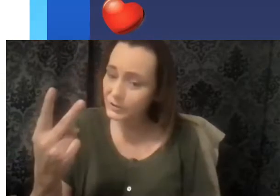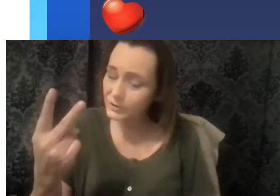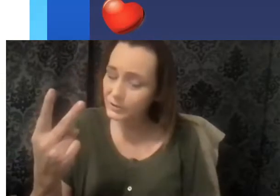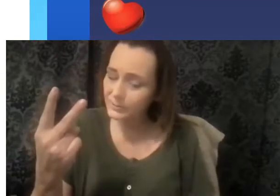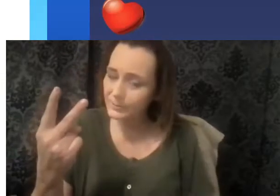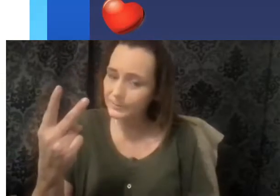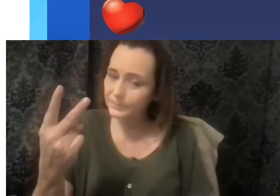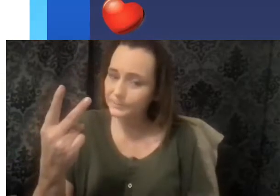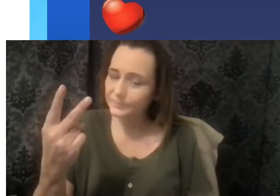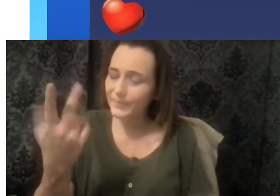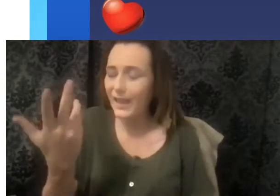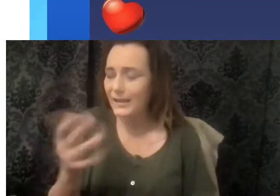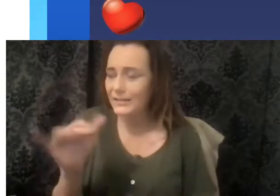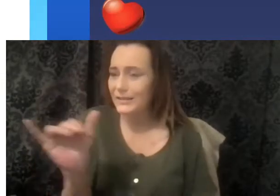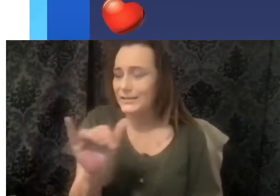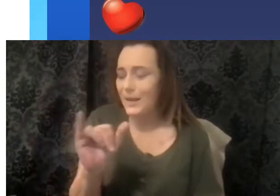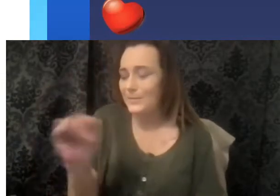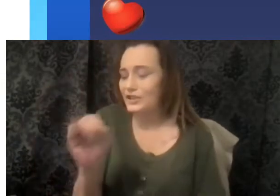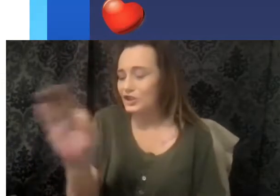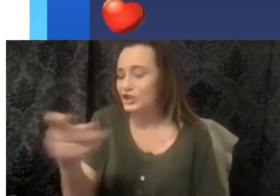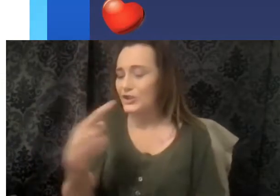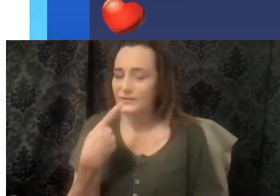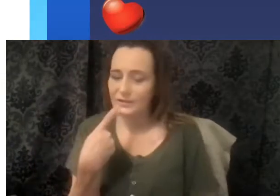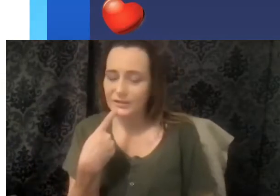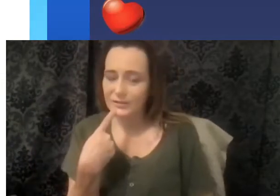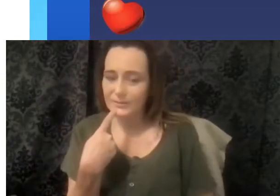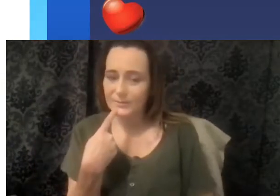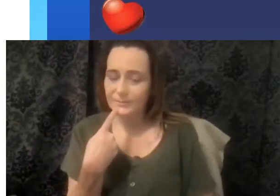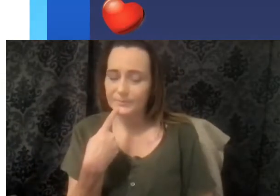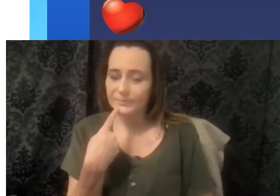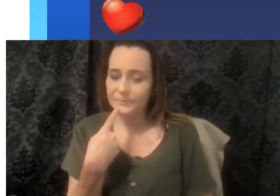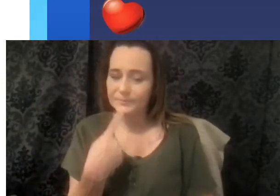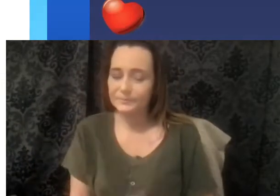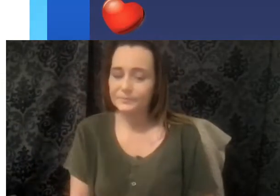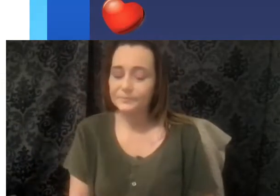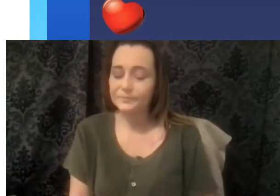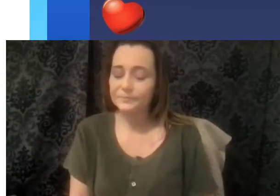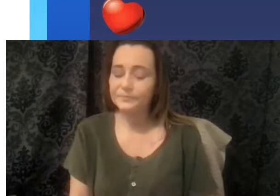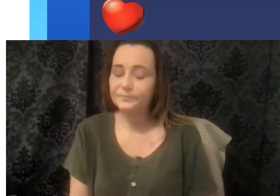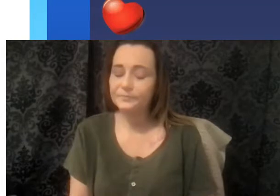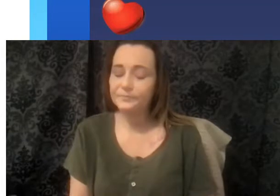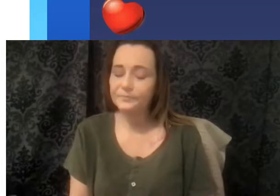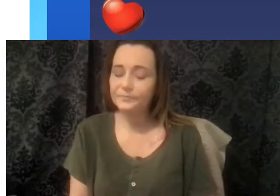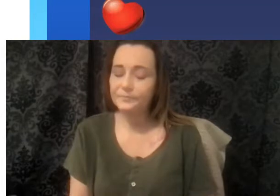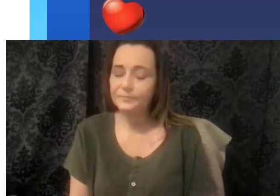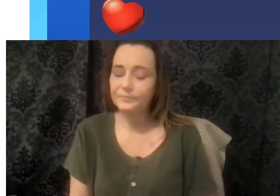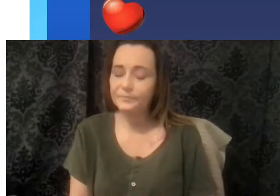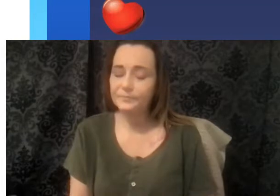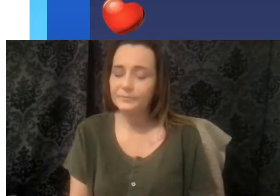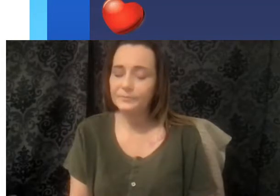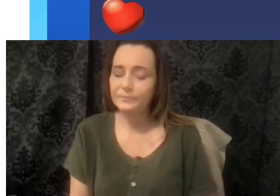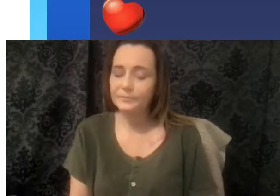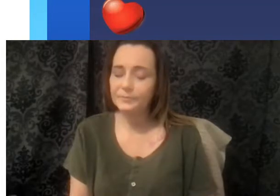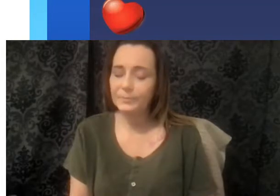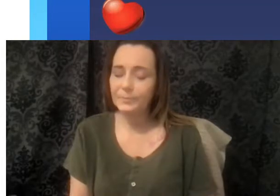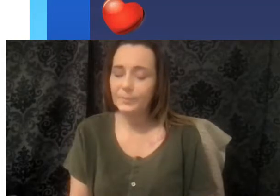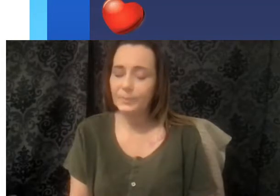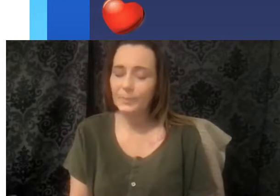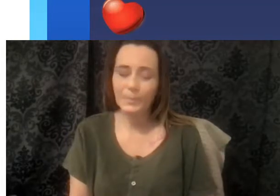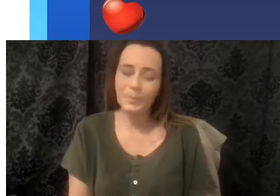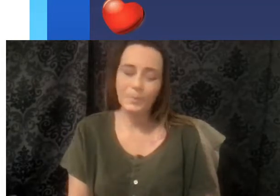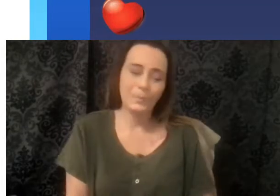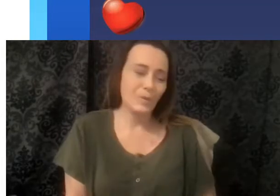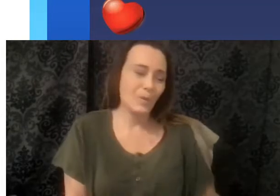it's piggyback on what Jeff said after I put my hand up, is that right now, back when that was